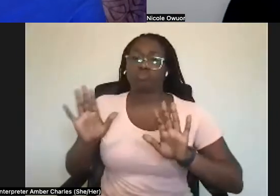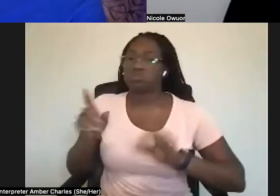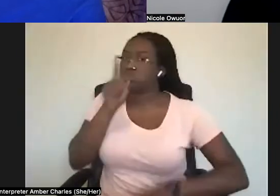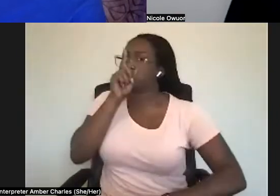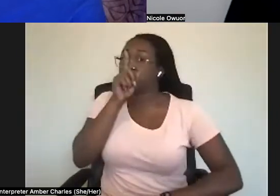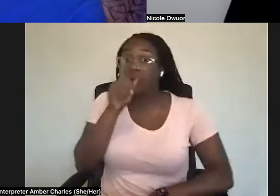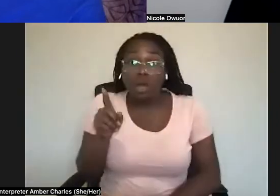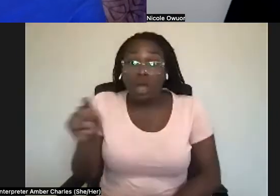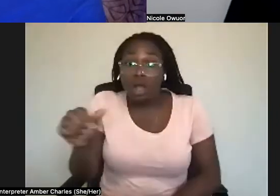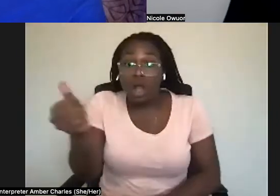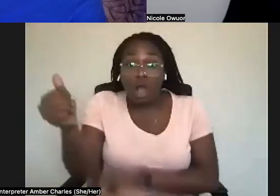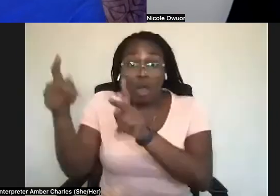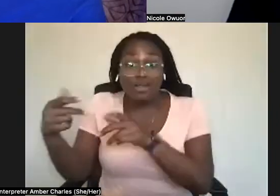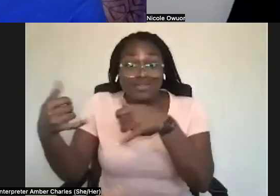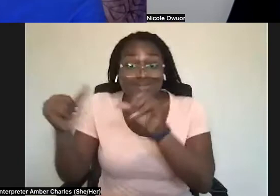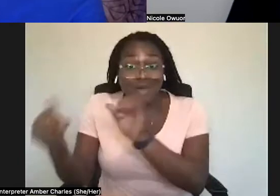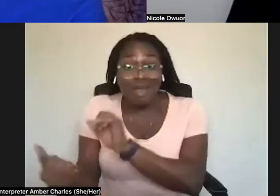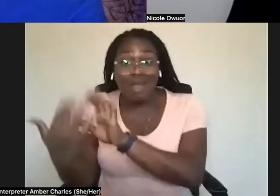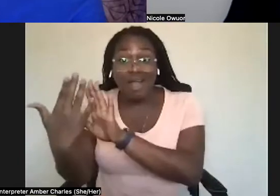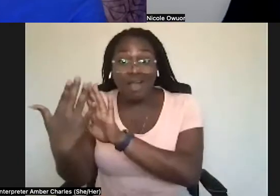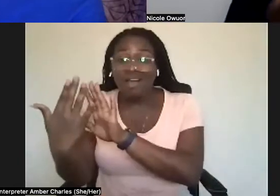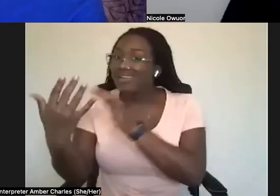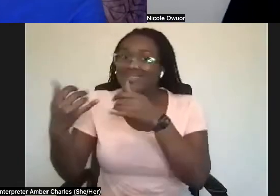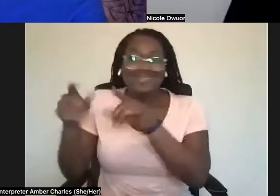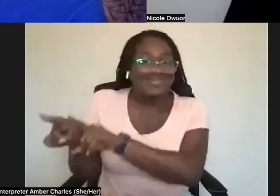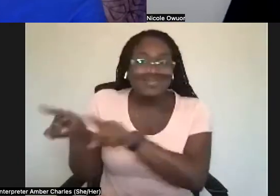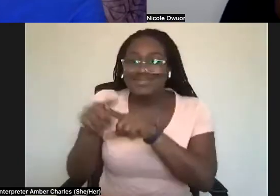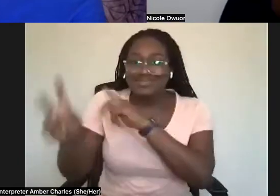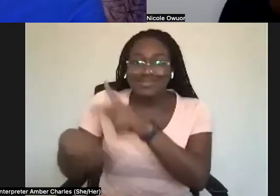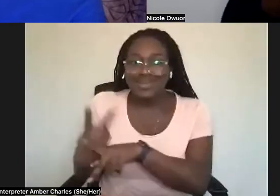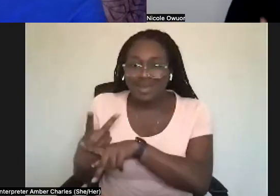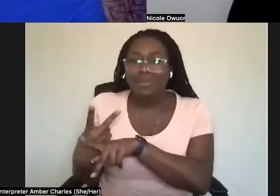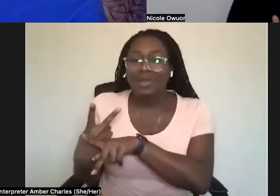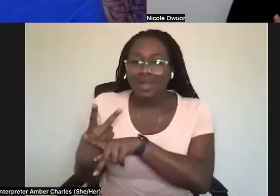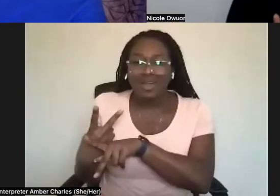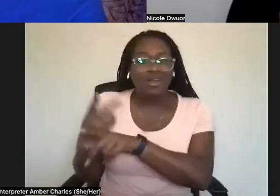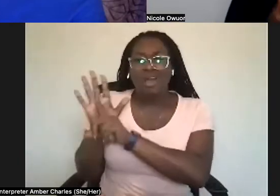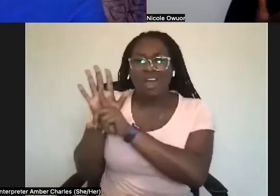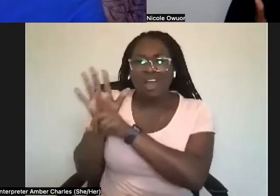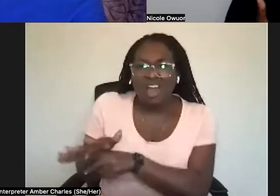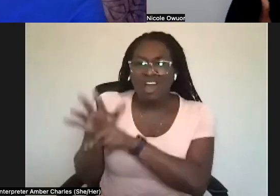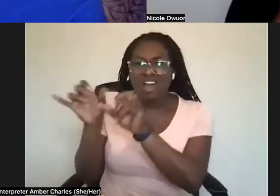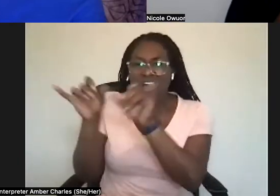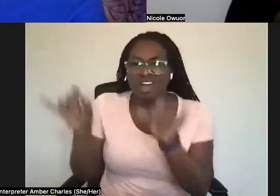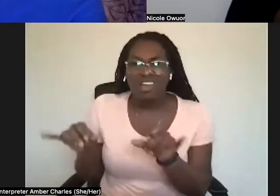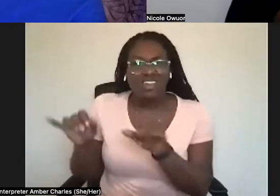was still facing the same types of oppressive systems, the